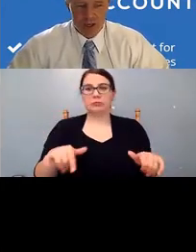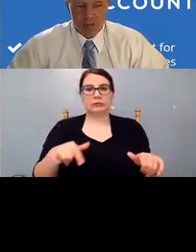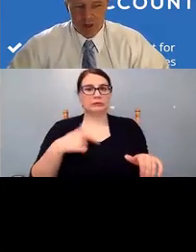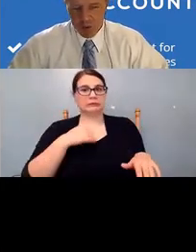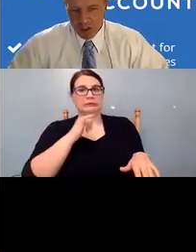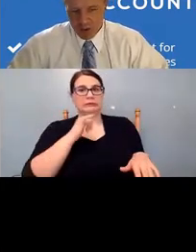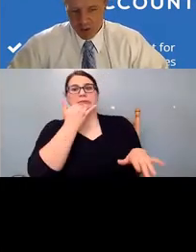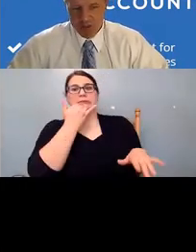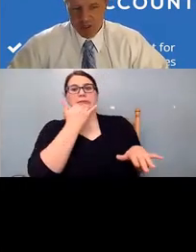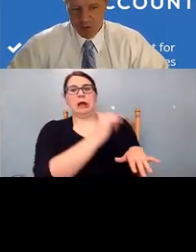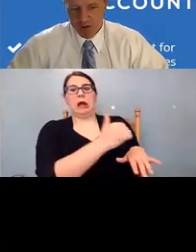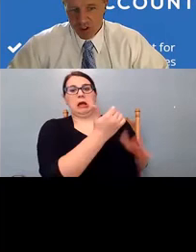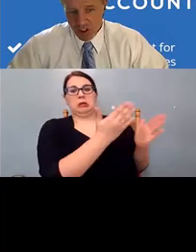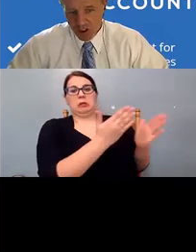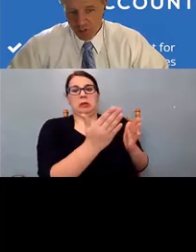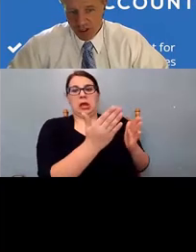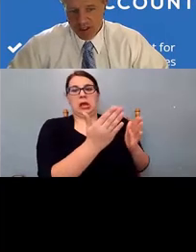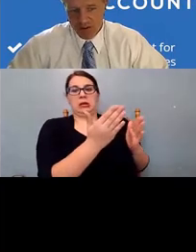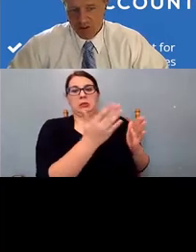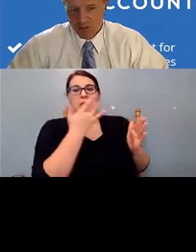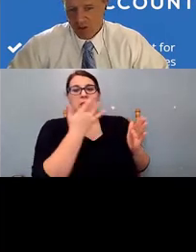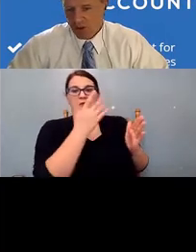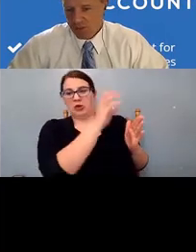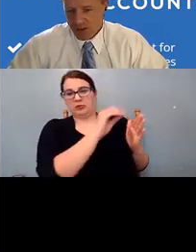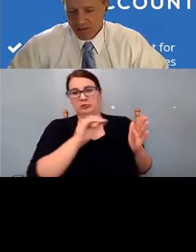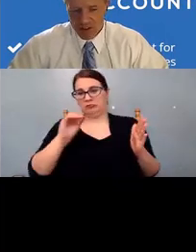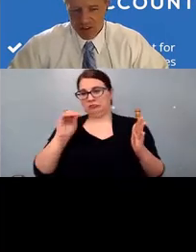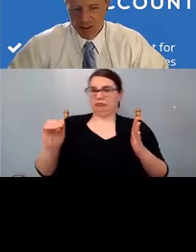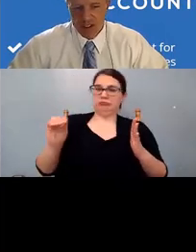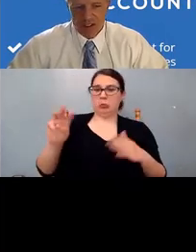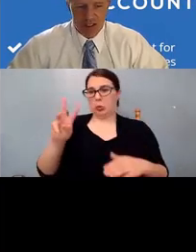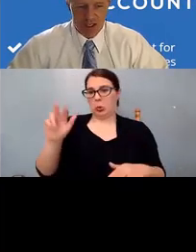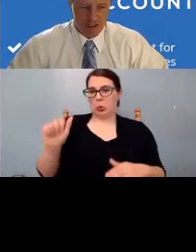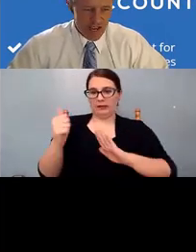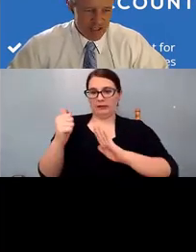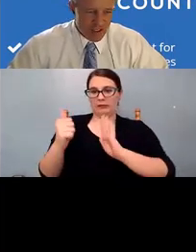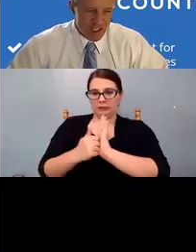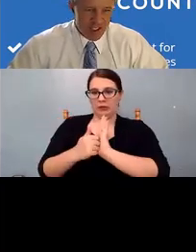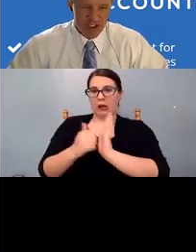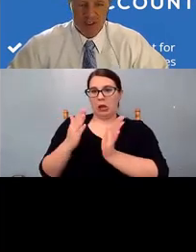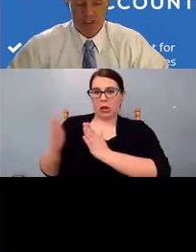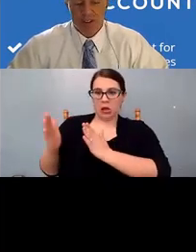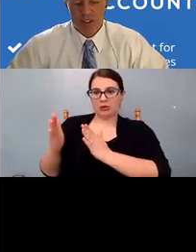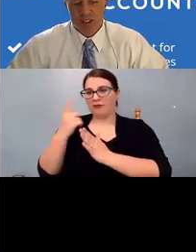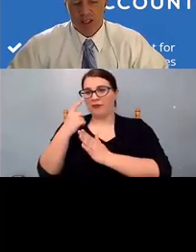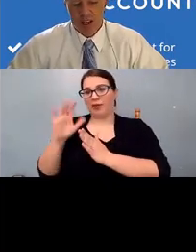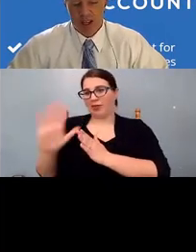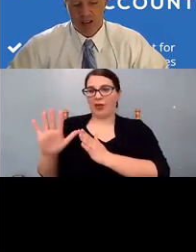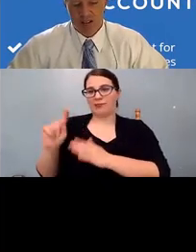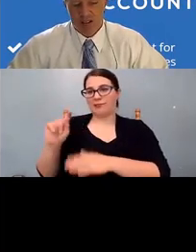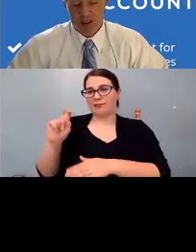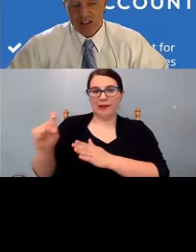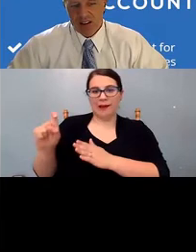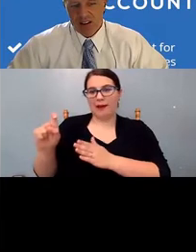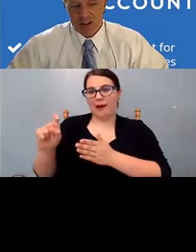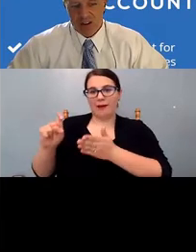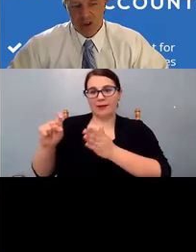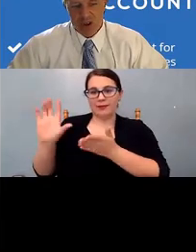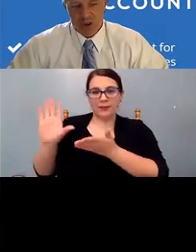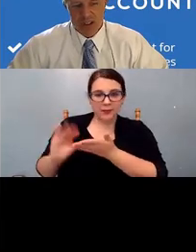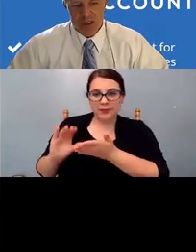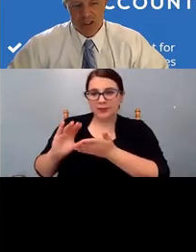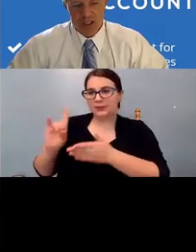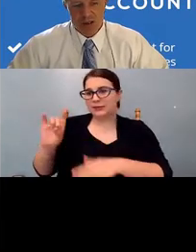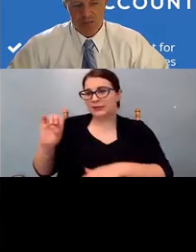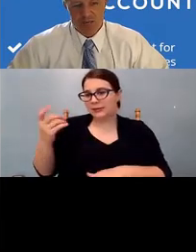different plan, but I really want to be in West Virginia's plan for some of the great benefits, like the tax deduction and the fact that there's